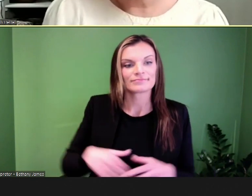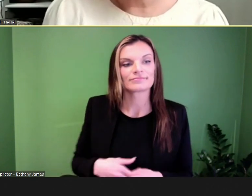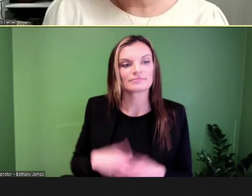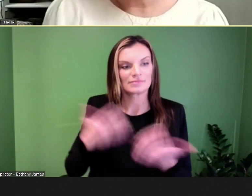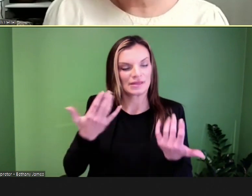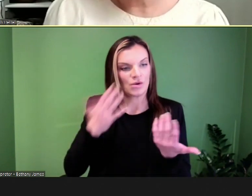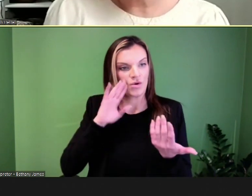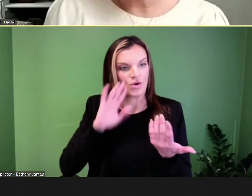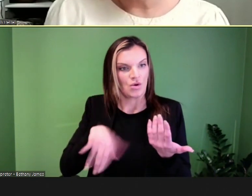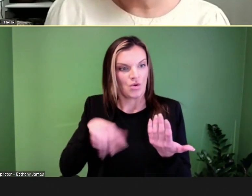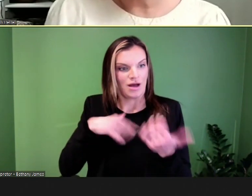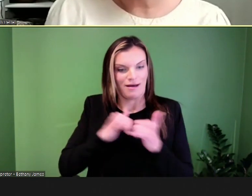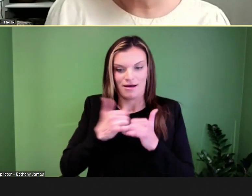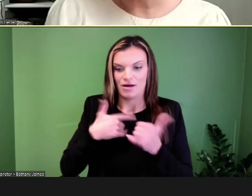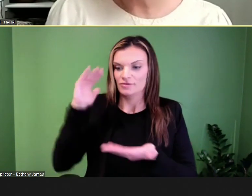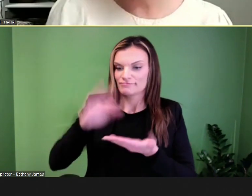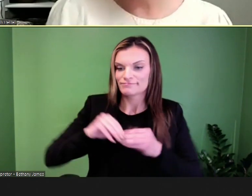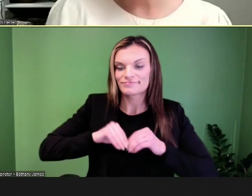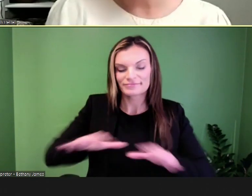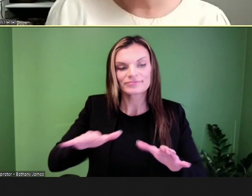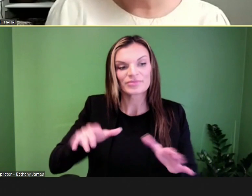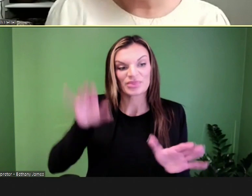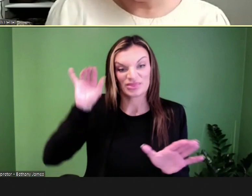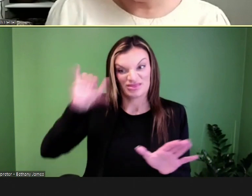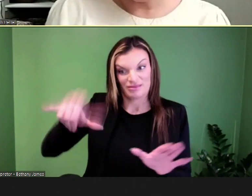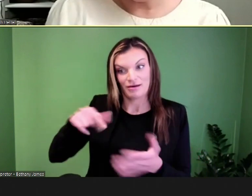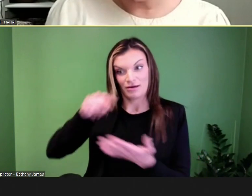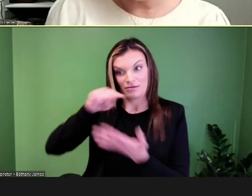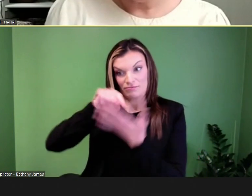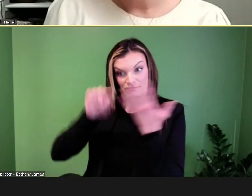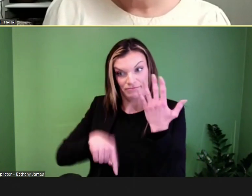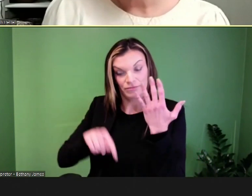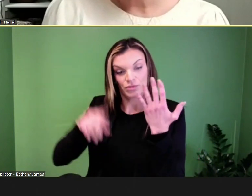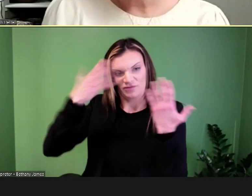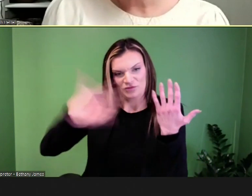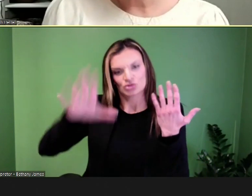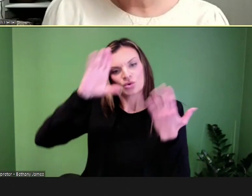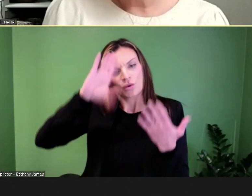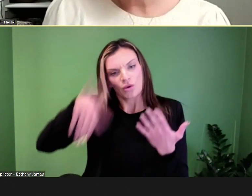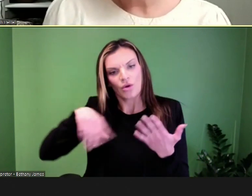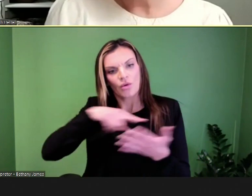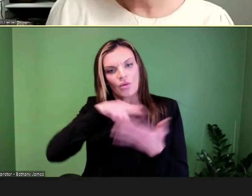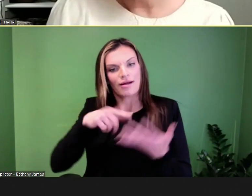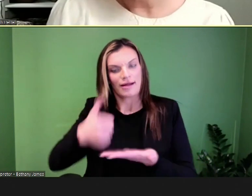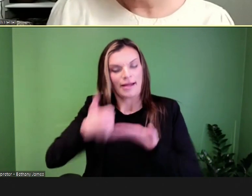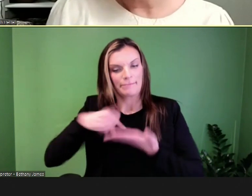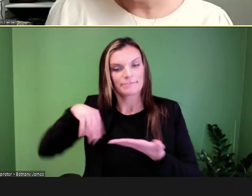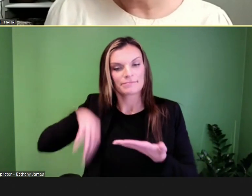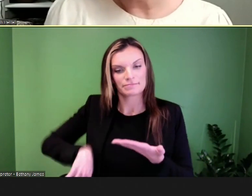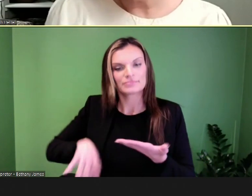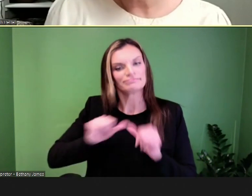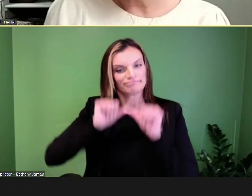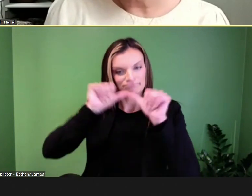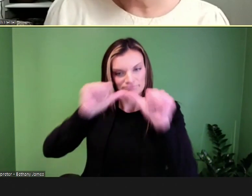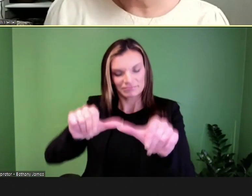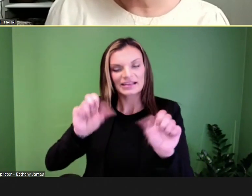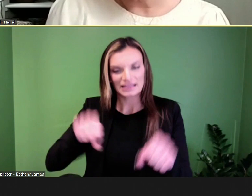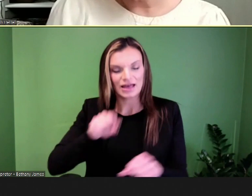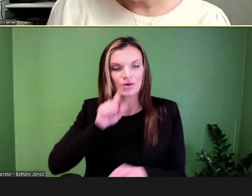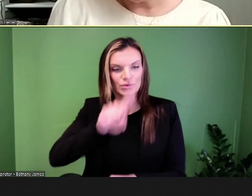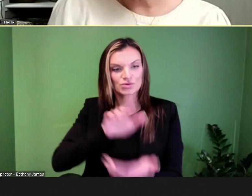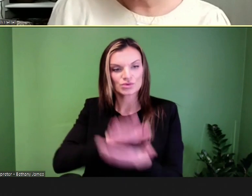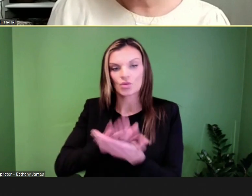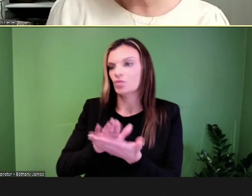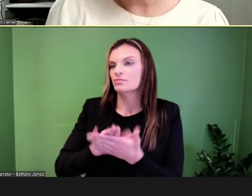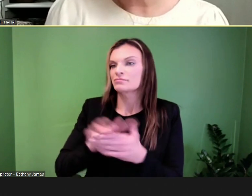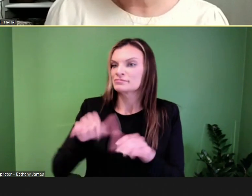measures should help schools stay in person. It's really important, I think, that kids are in school in person as much